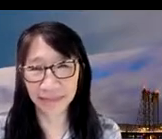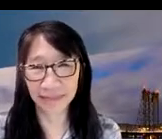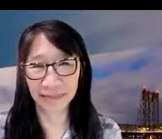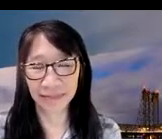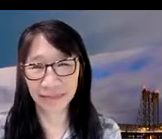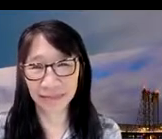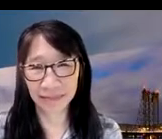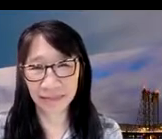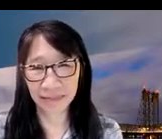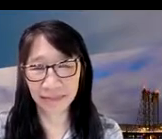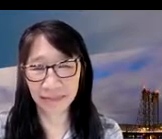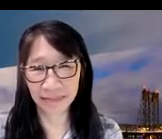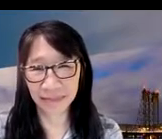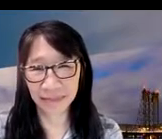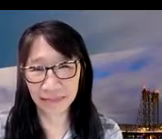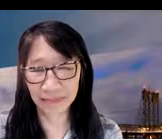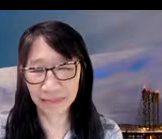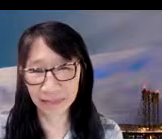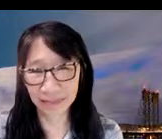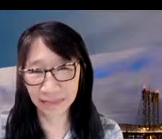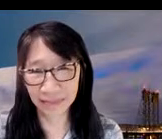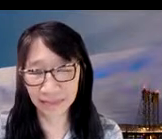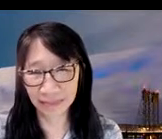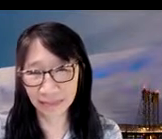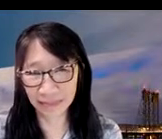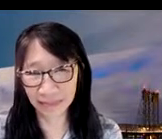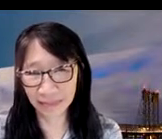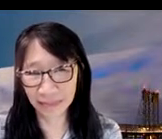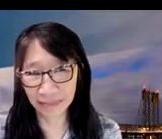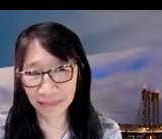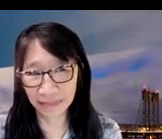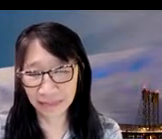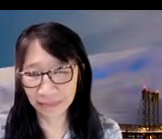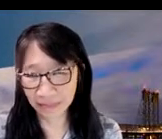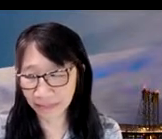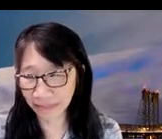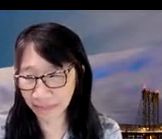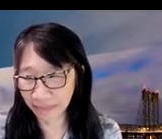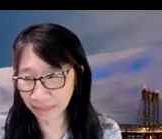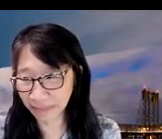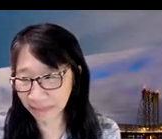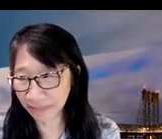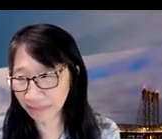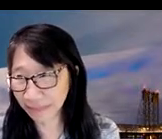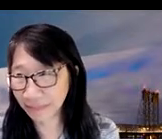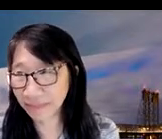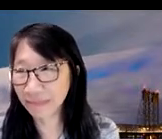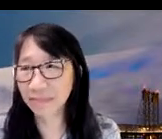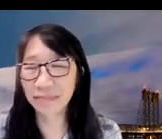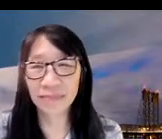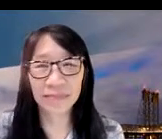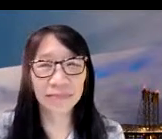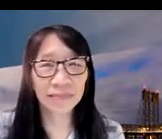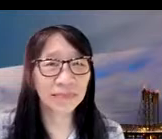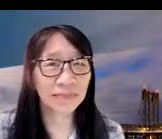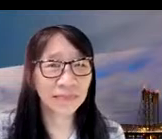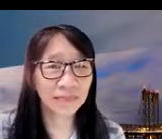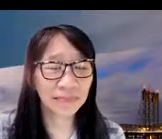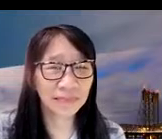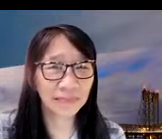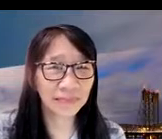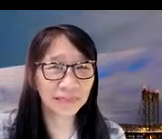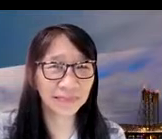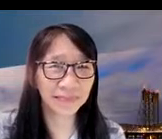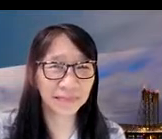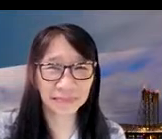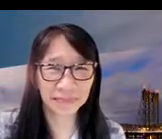by forcing people to go into Portland and then come back out, I just honestly, and I realize this is not an active